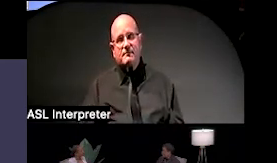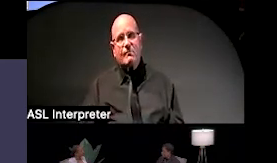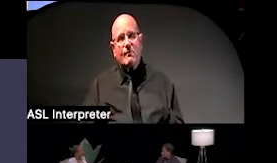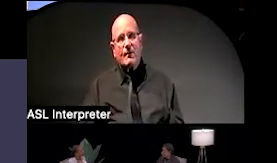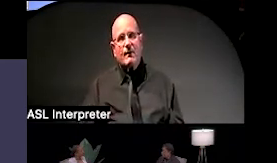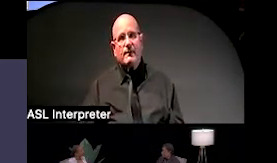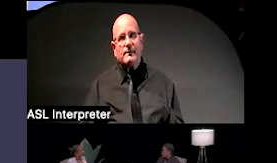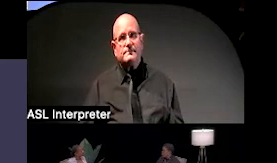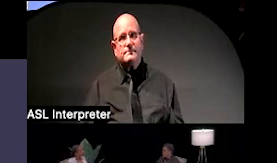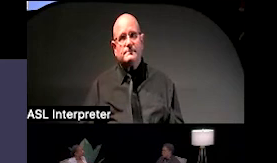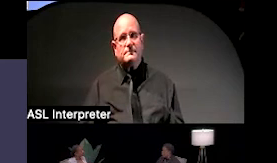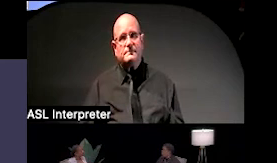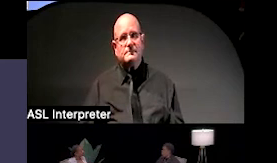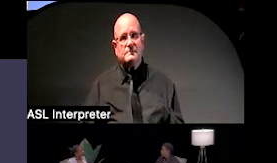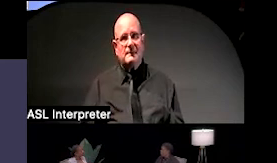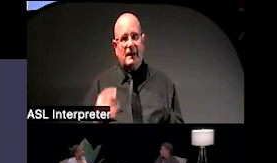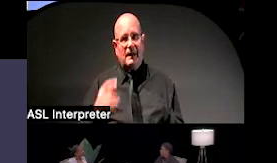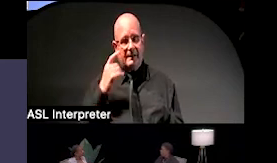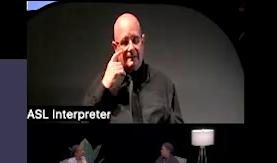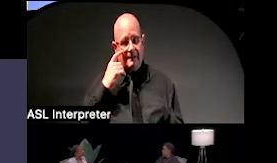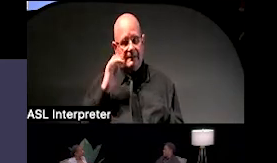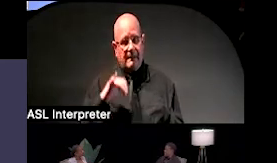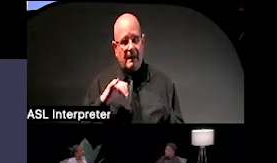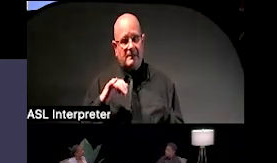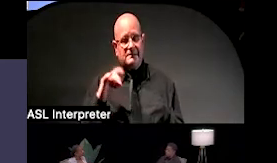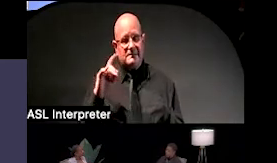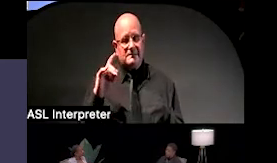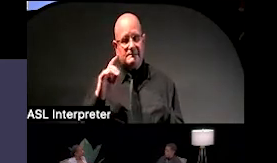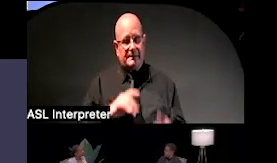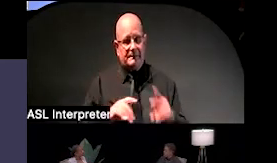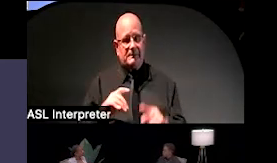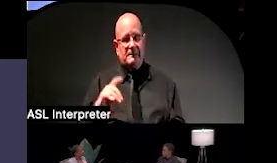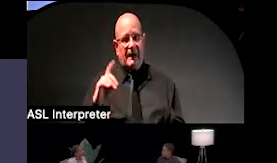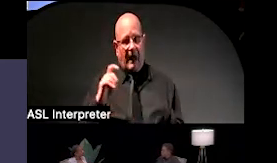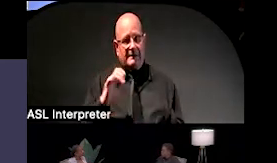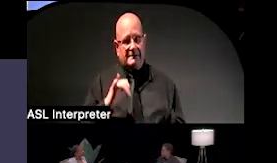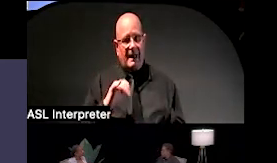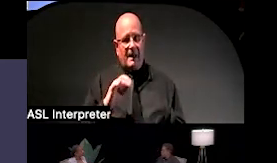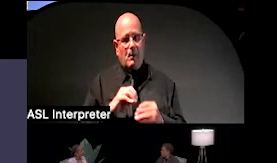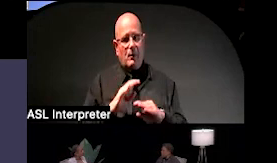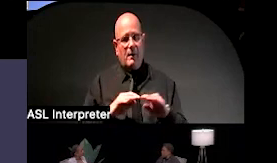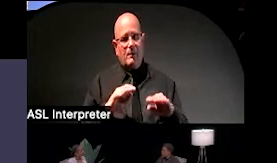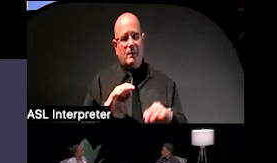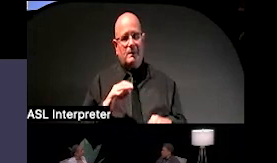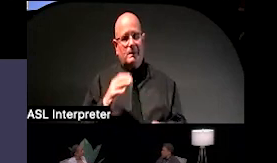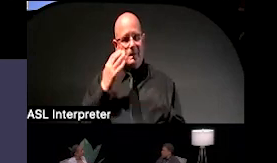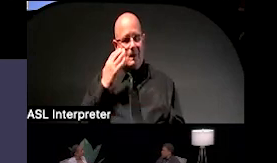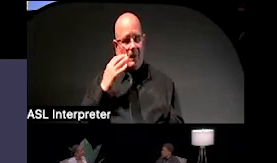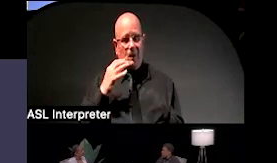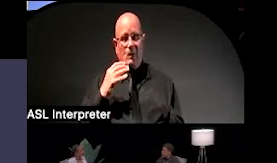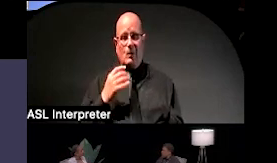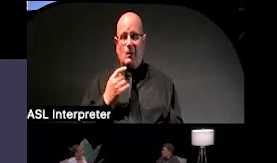asked more than what we know. Because when we're in spaces where we feel as though no one else is in